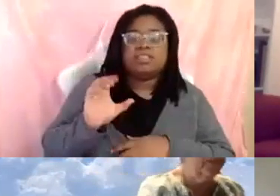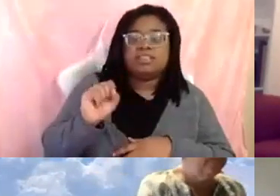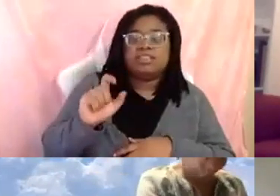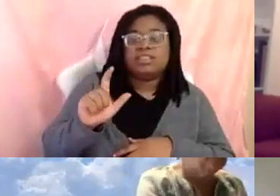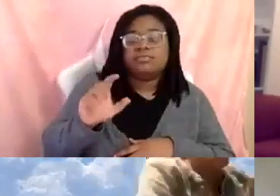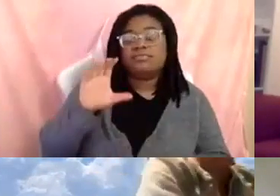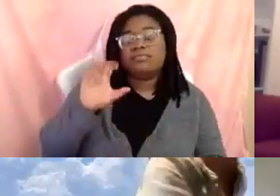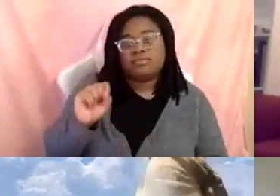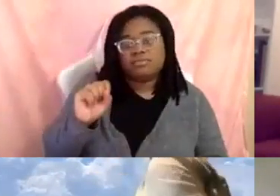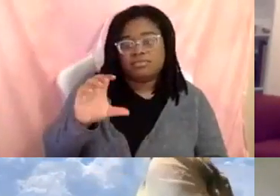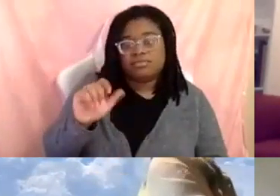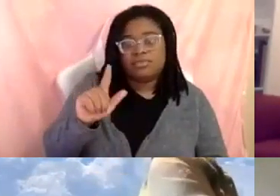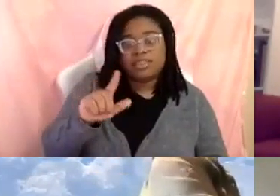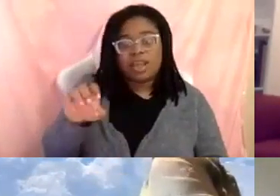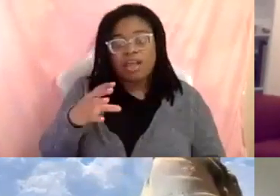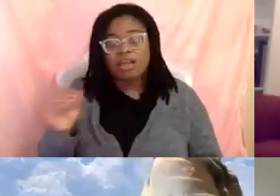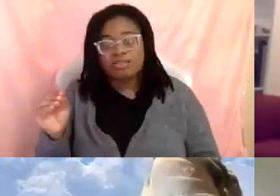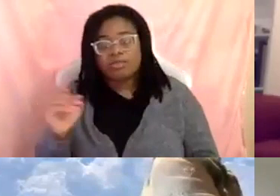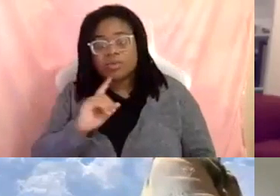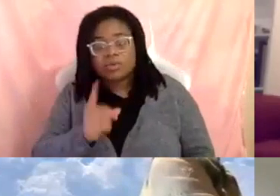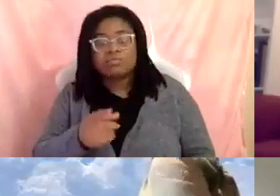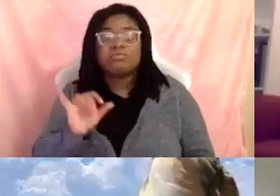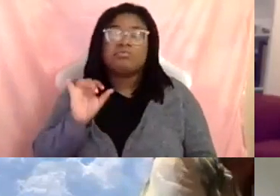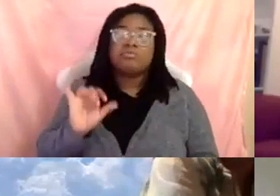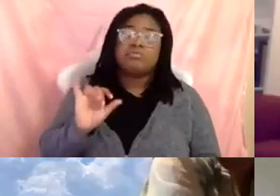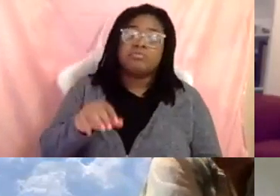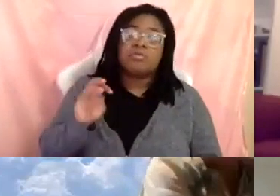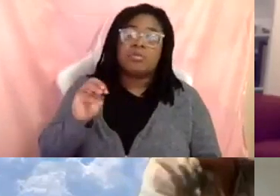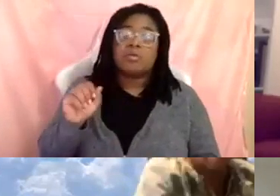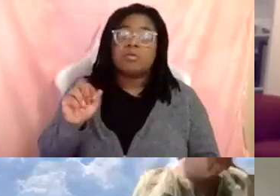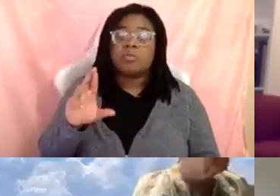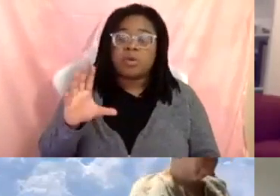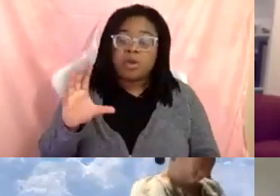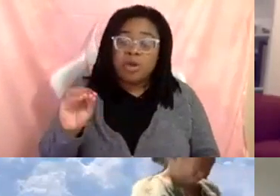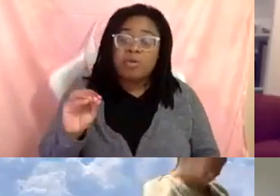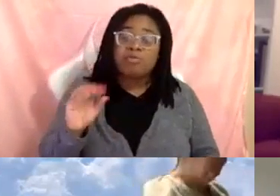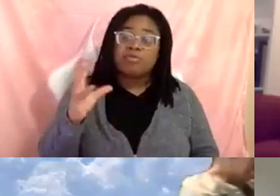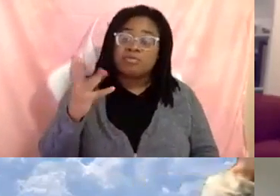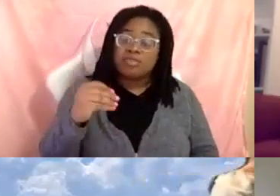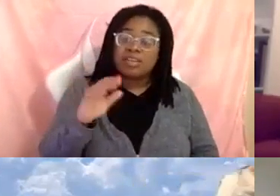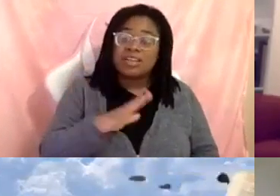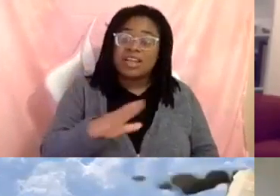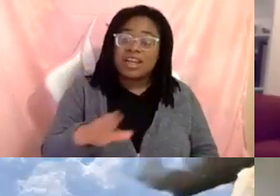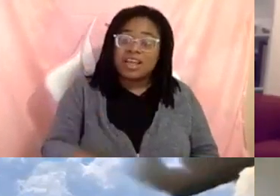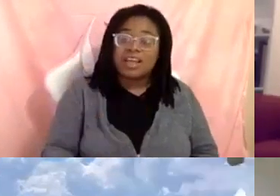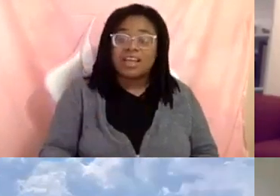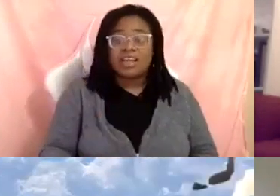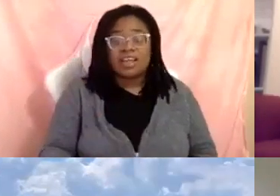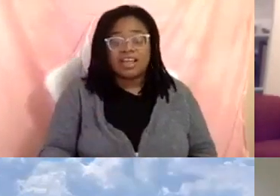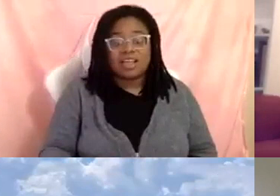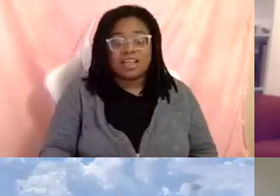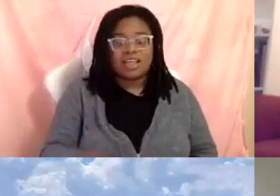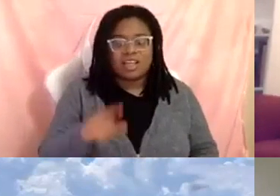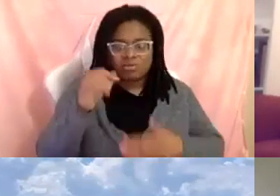surreal. Marco Patino, oh, nice. Oh, Marco, did you draw